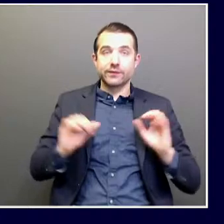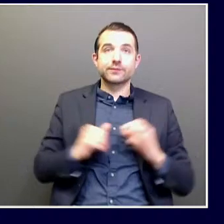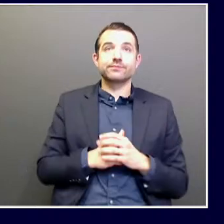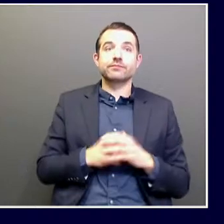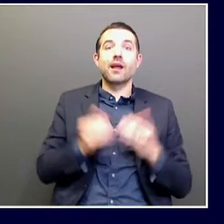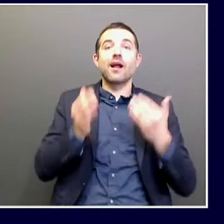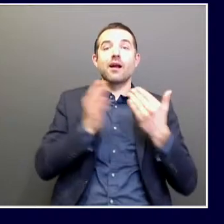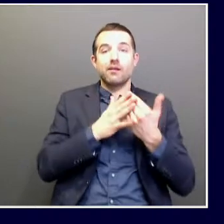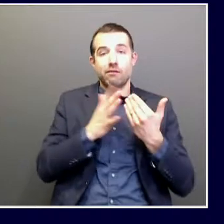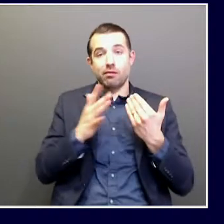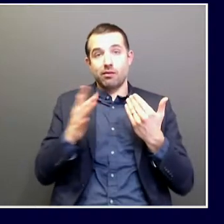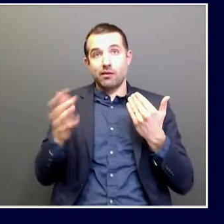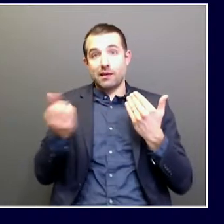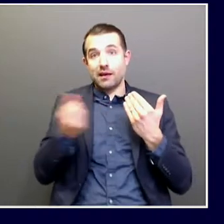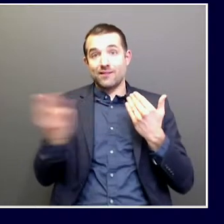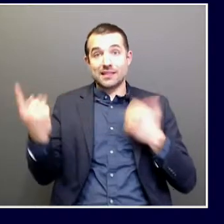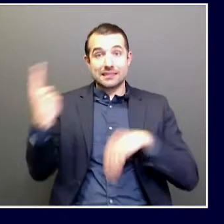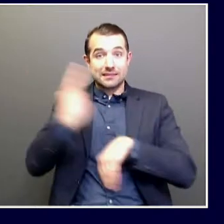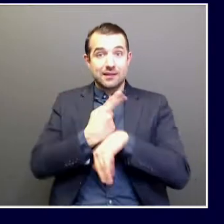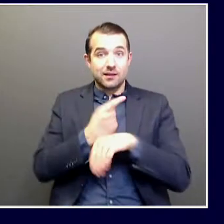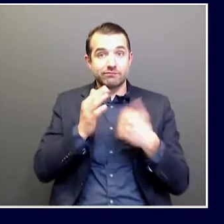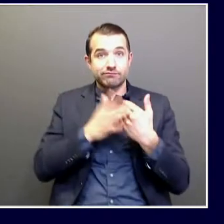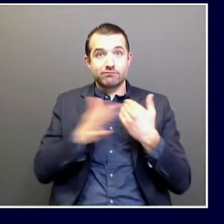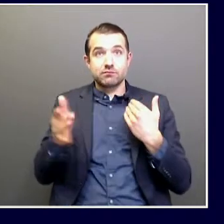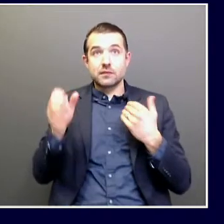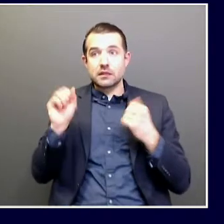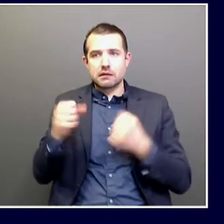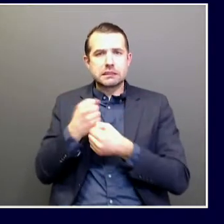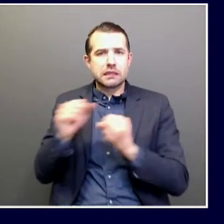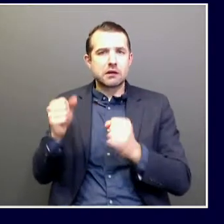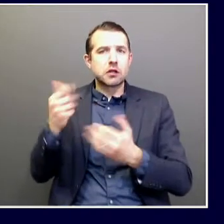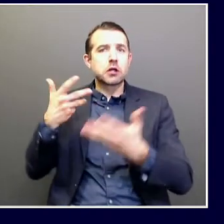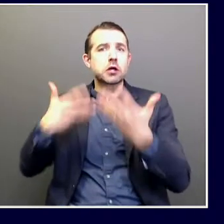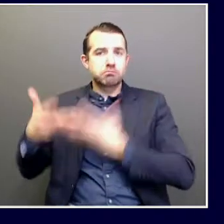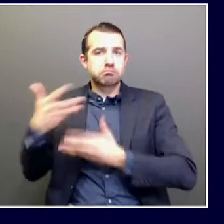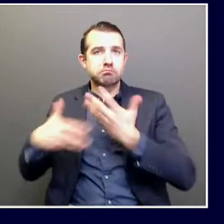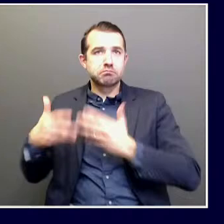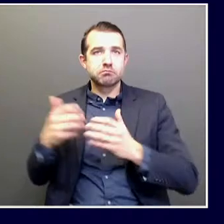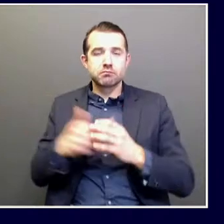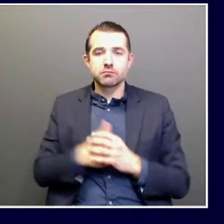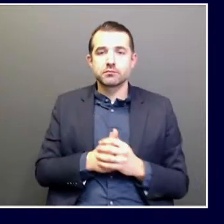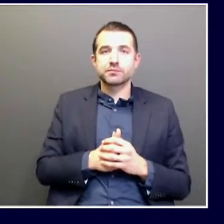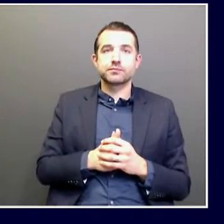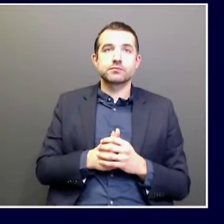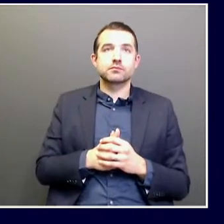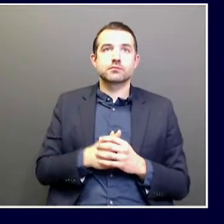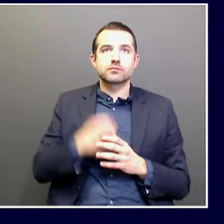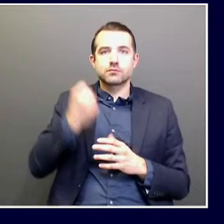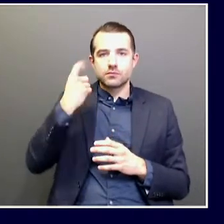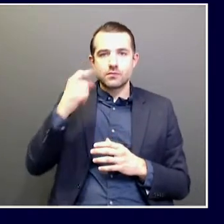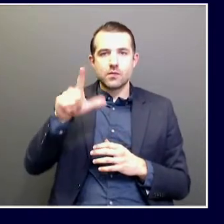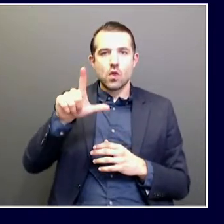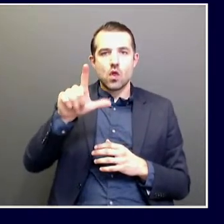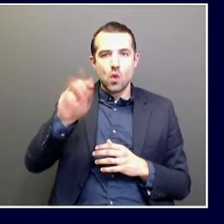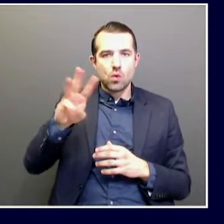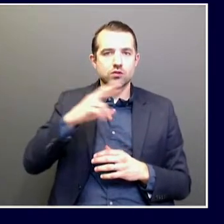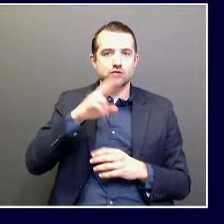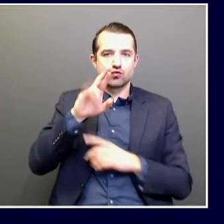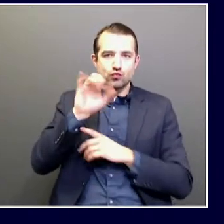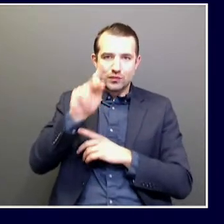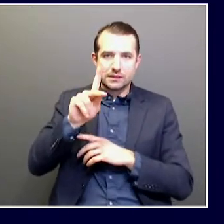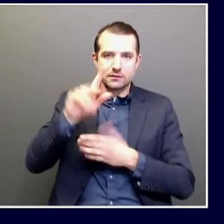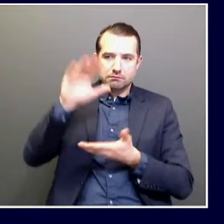have passed, you can safely be around others with minimal chance, not zero chance, but minimal chance of passing it